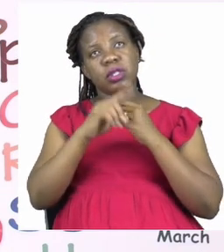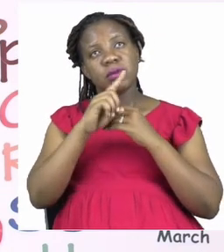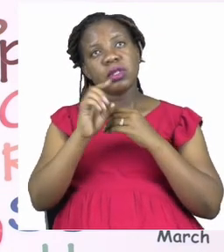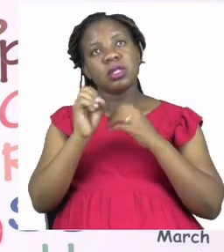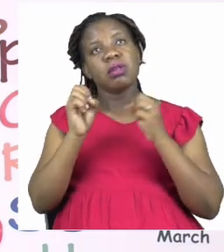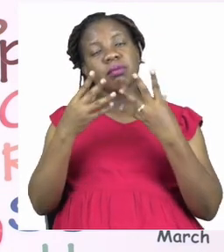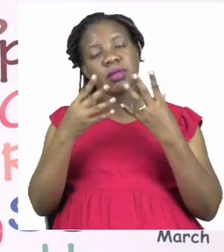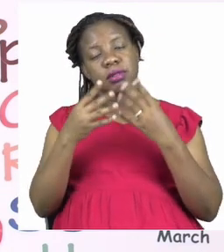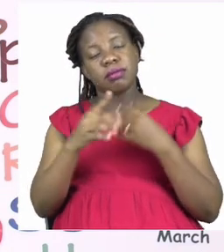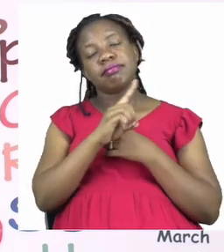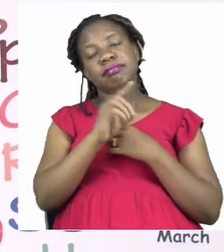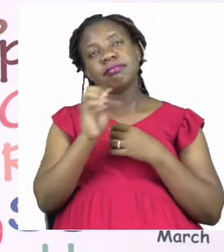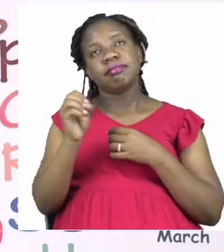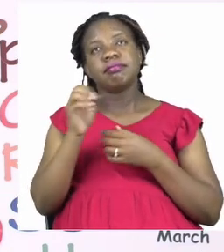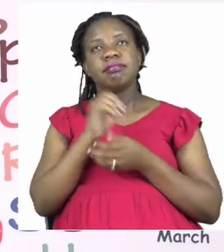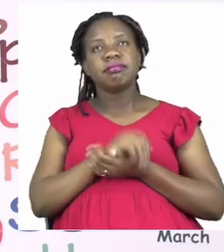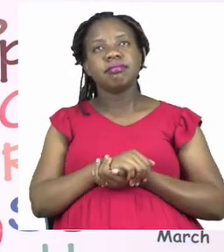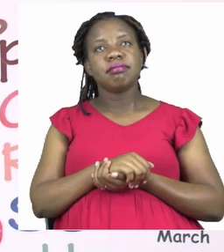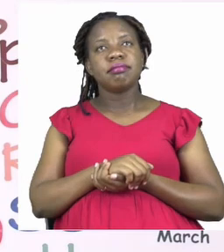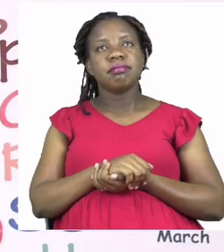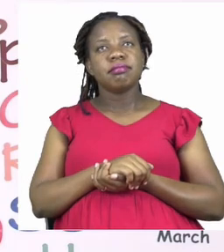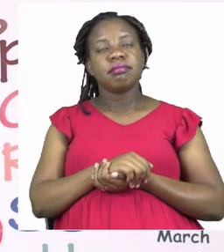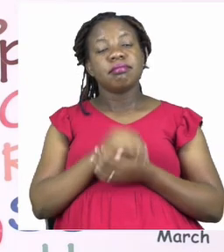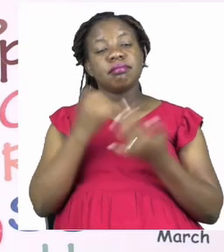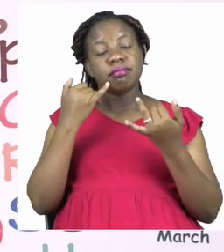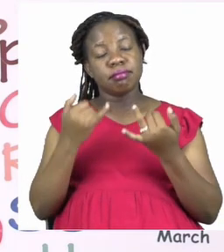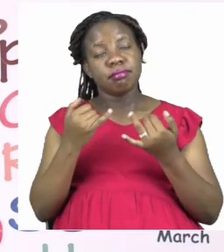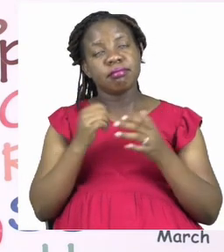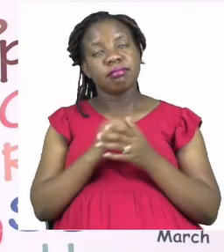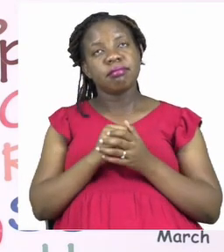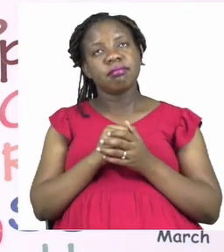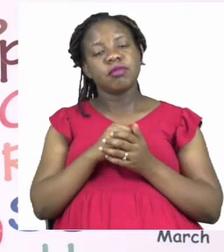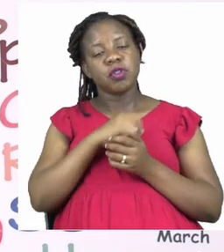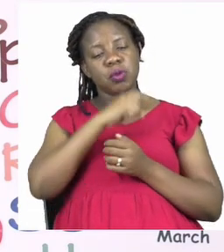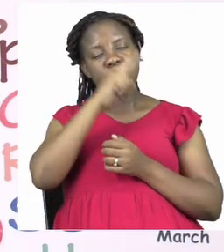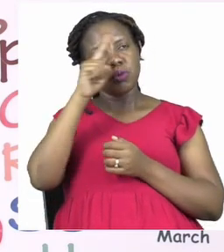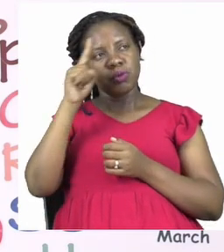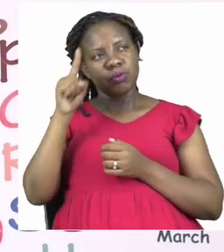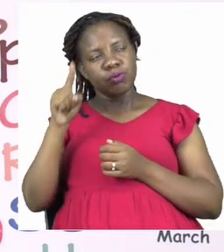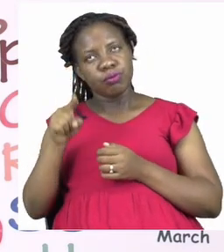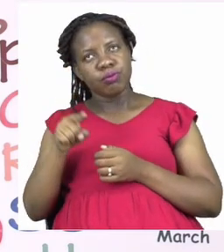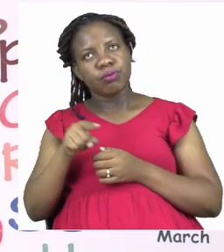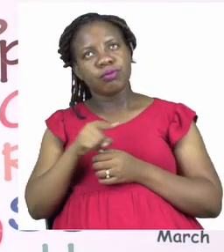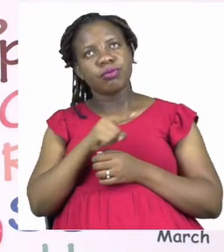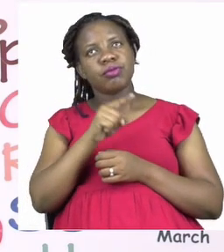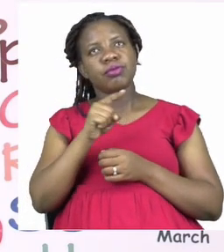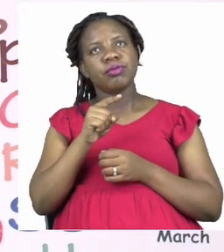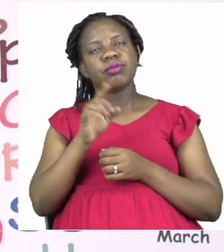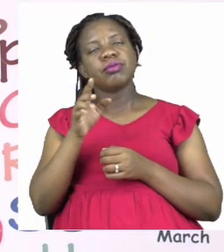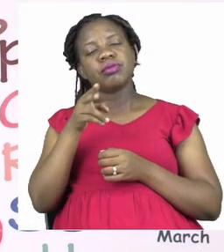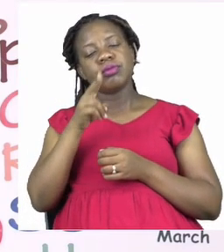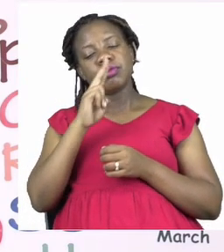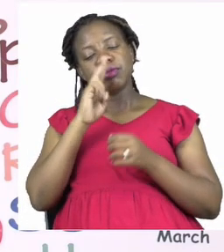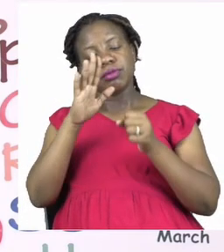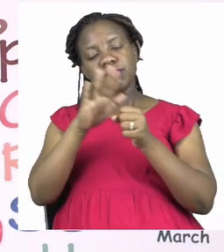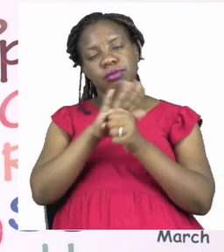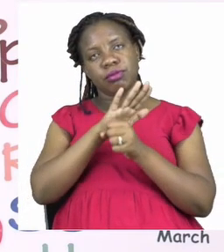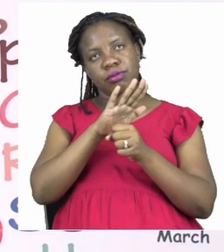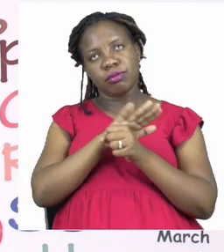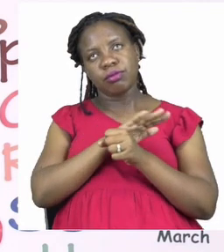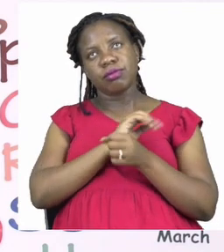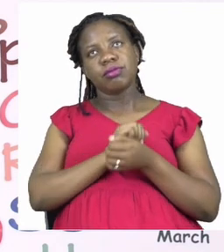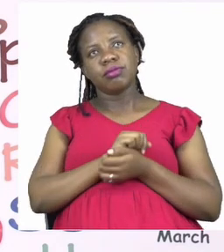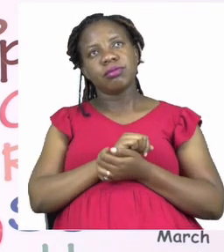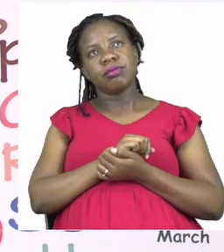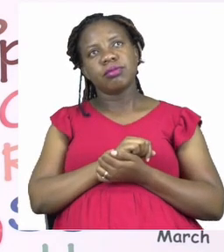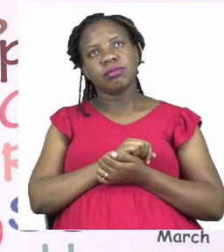everyone. Now our beautiful wheel is complete. Make sure that you take your time, especially